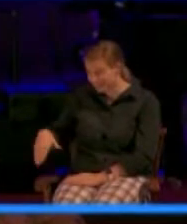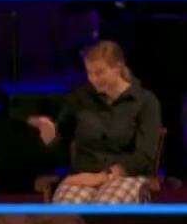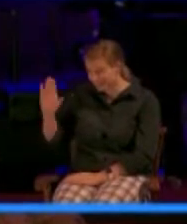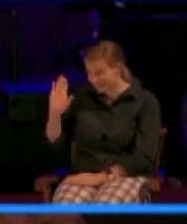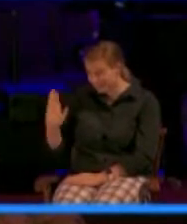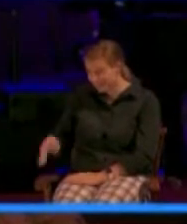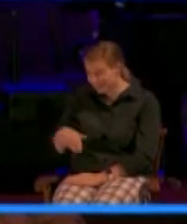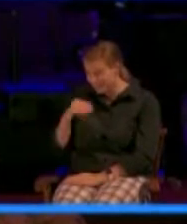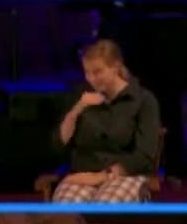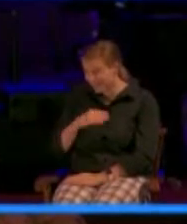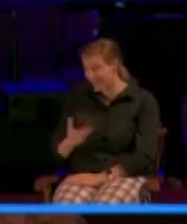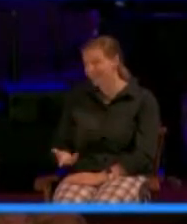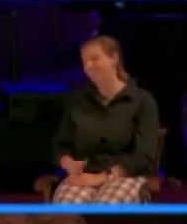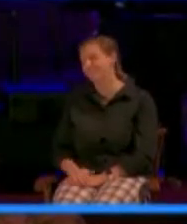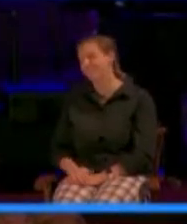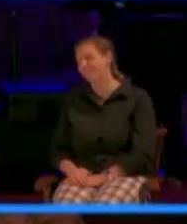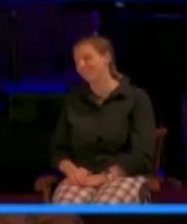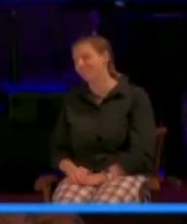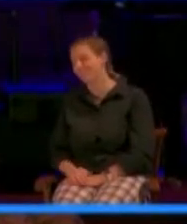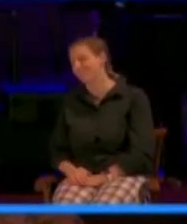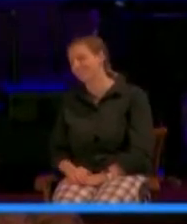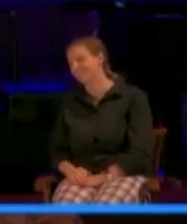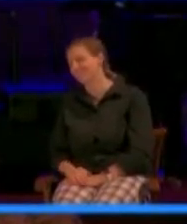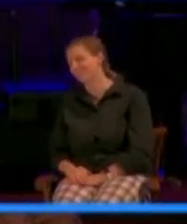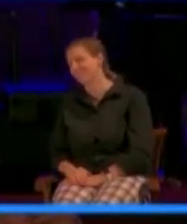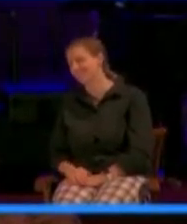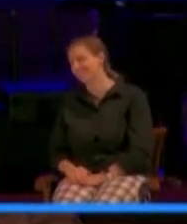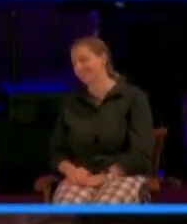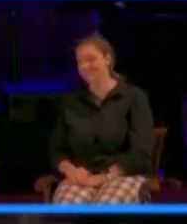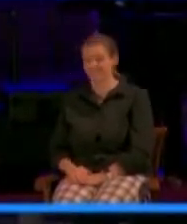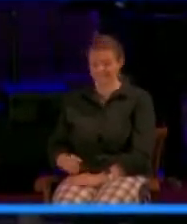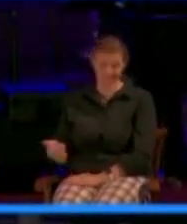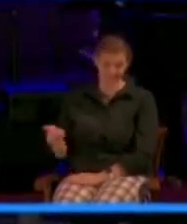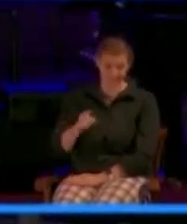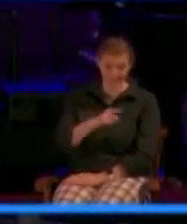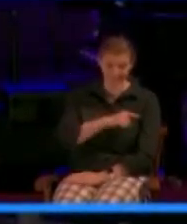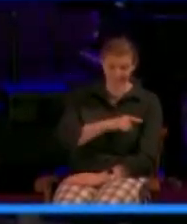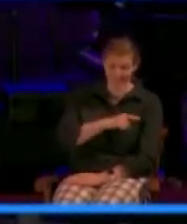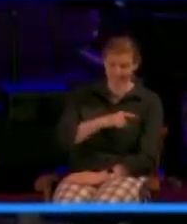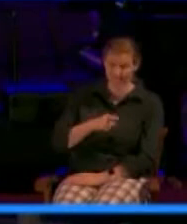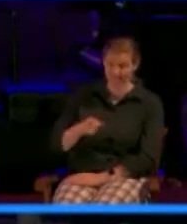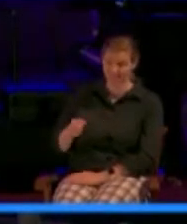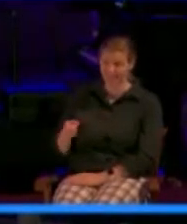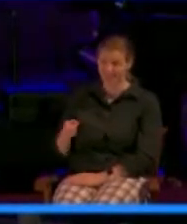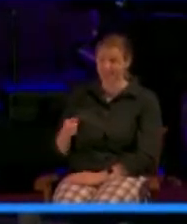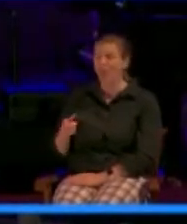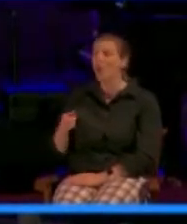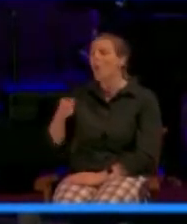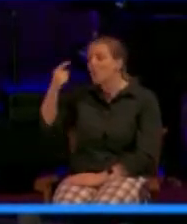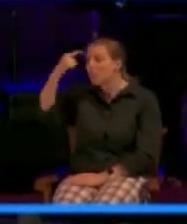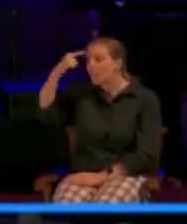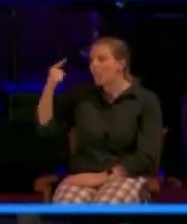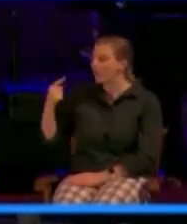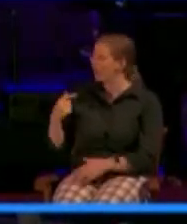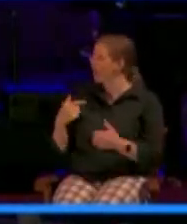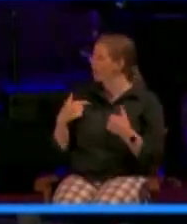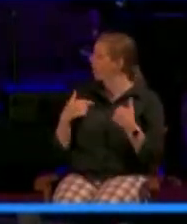If somebody asks you, have you followed the Ten Commandments, you know what your response would be? Probably very much the same as this. I've tried to. Yeah, kind of.